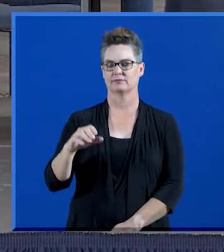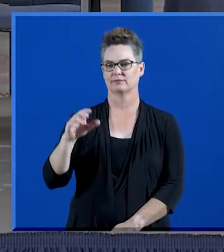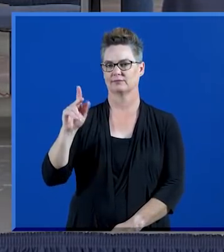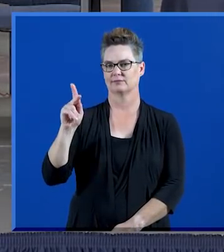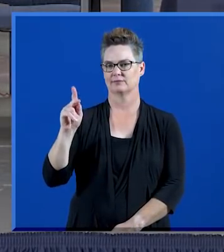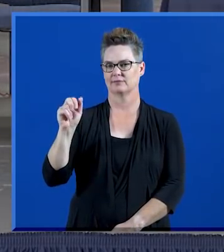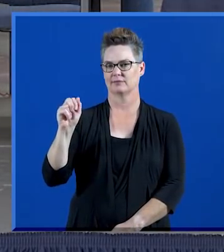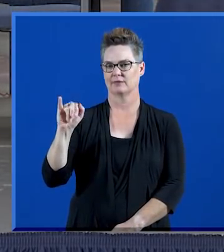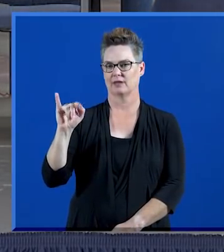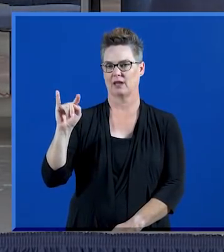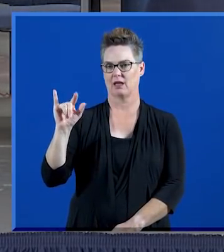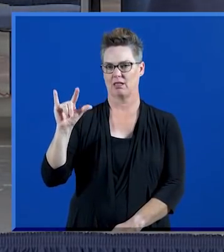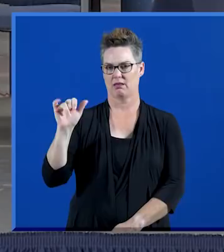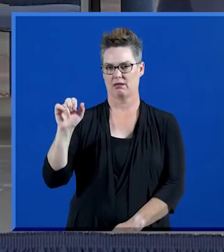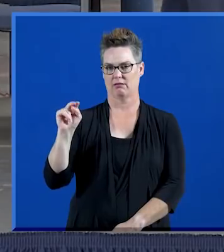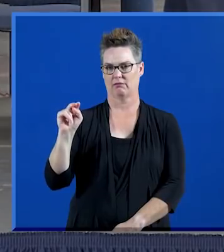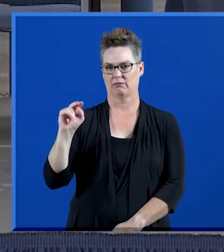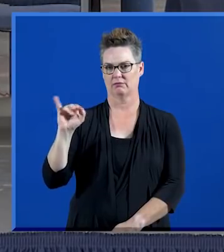Caitlin Jones.